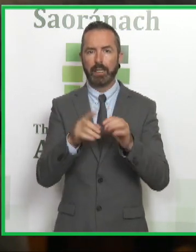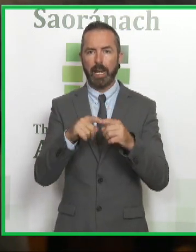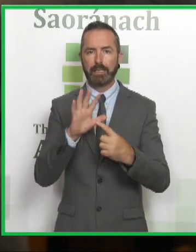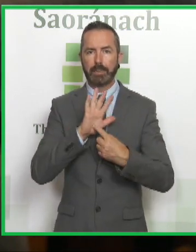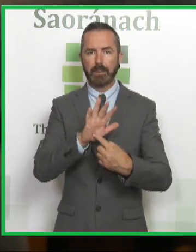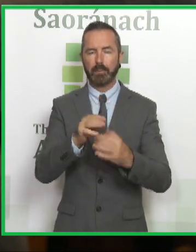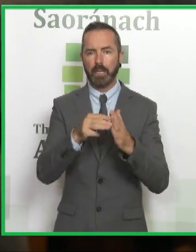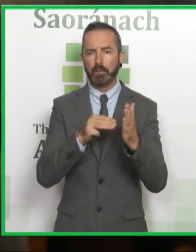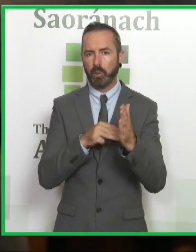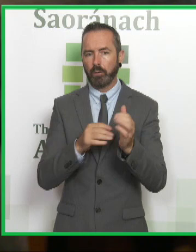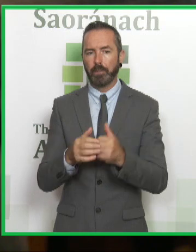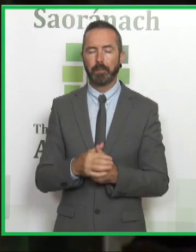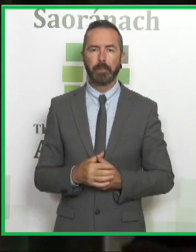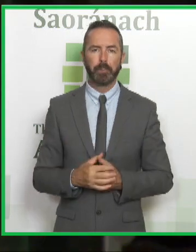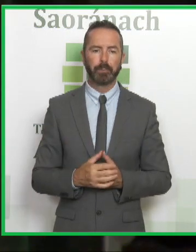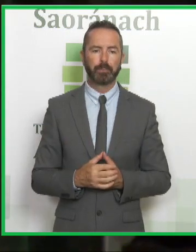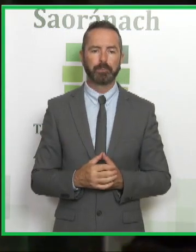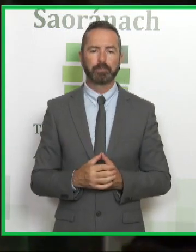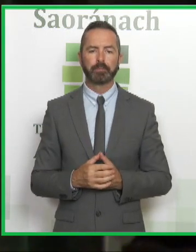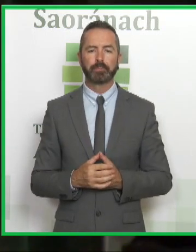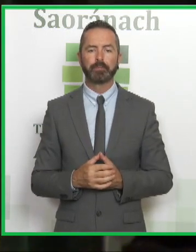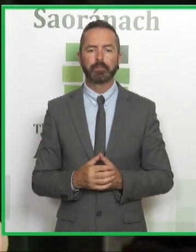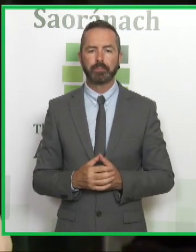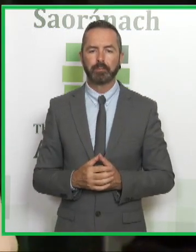programme. In each